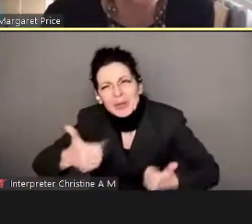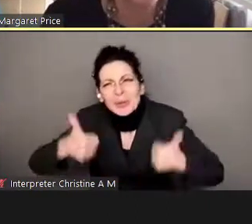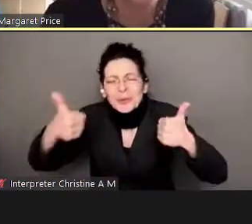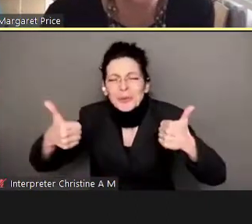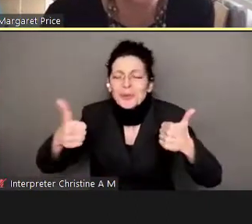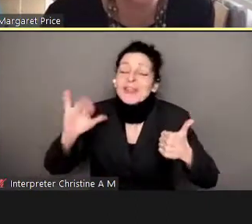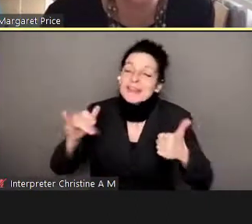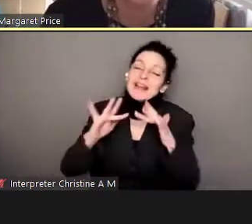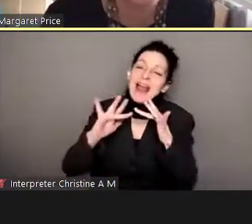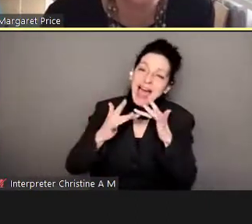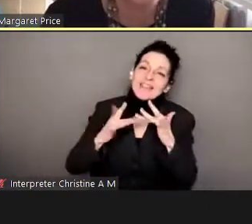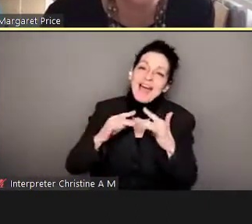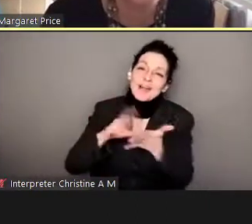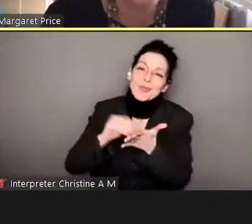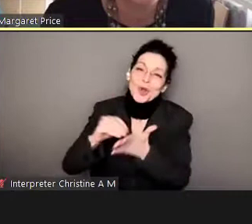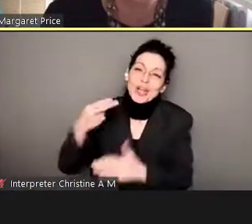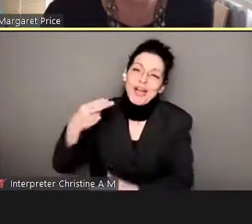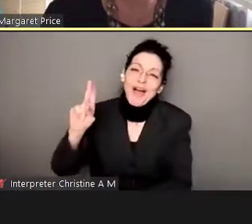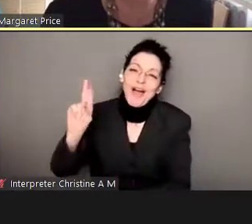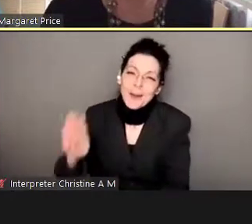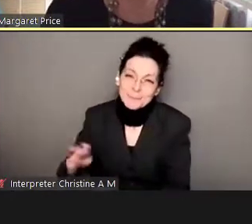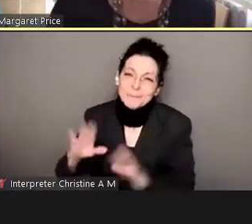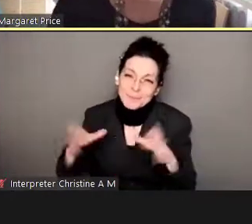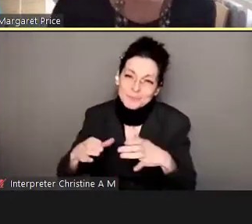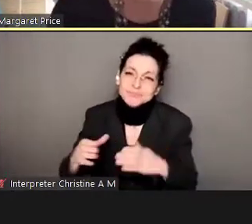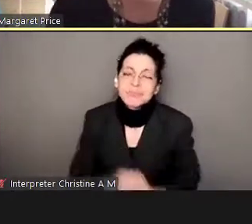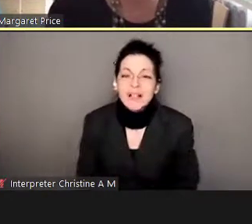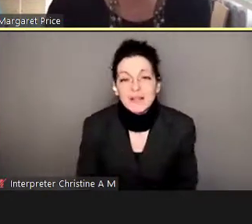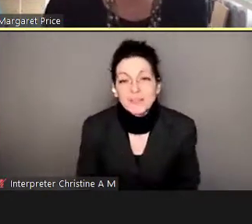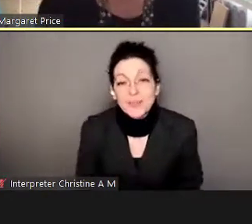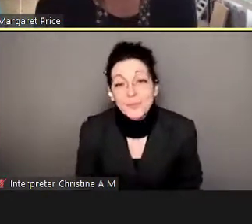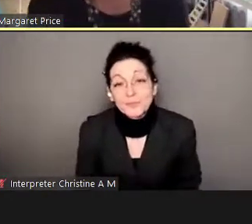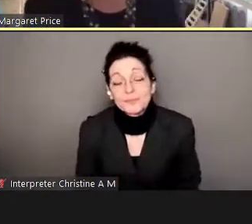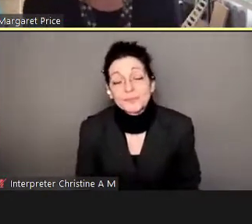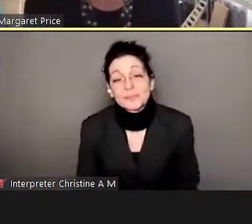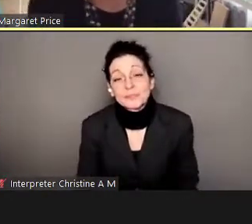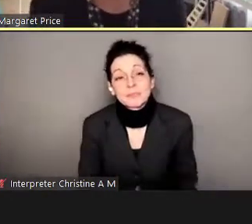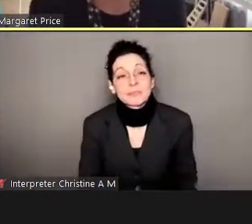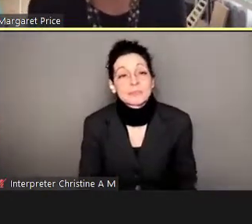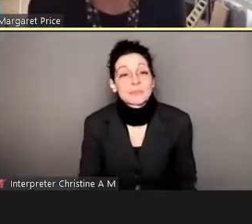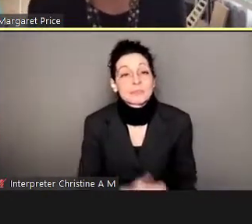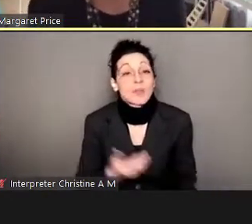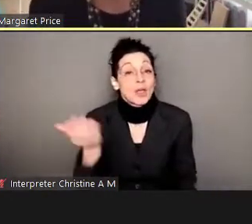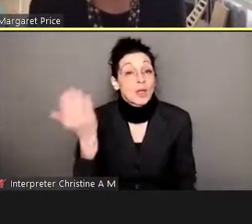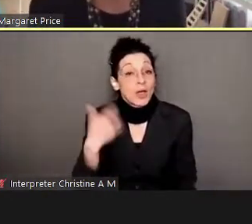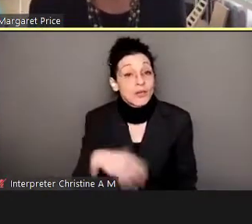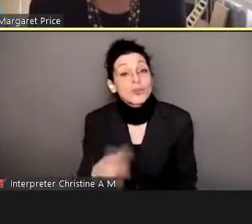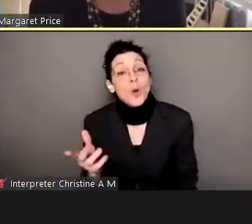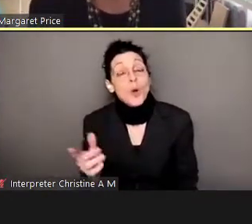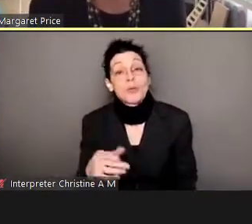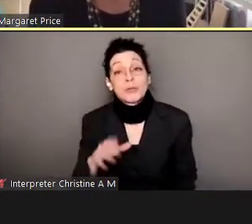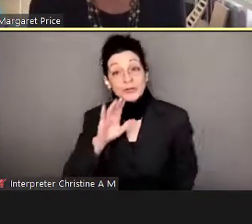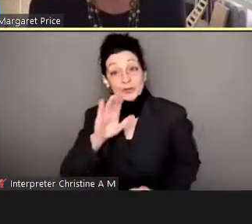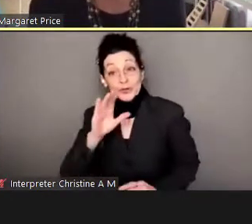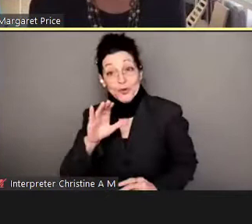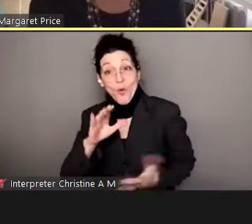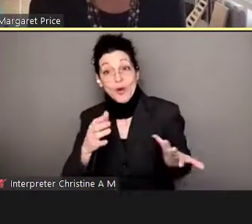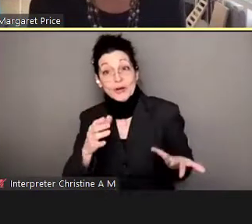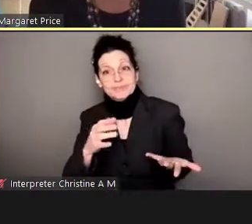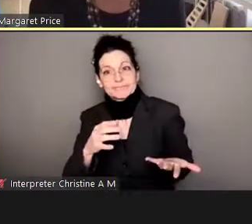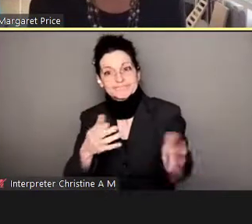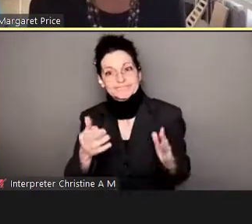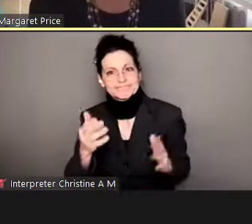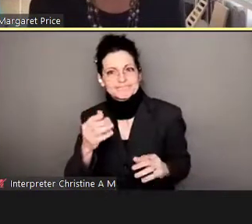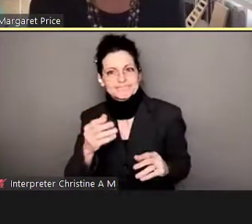Structure learning around clear objectives. Actually, your own Liza Potts said a great thing to me a couple of years ago, which